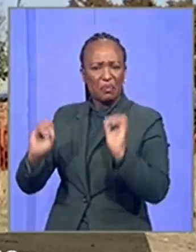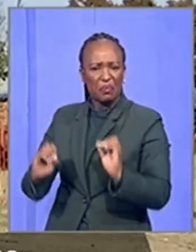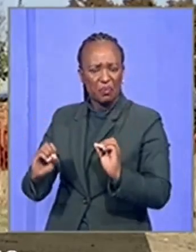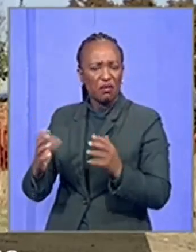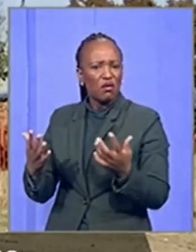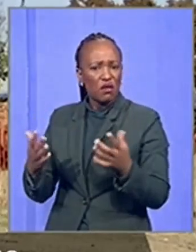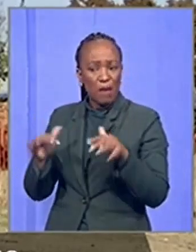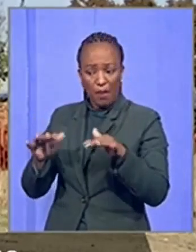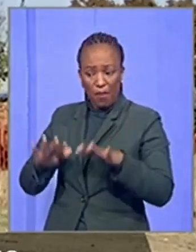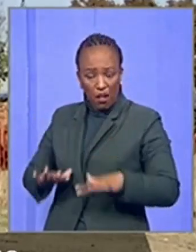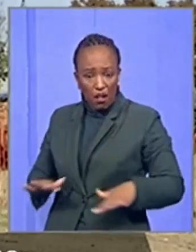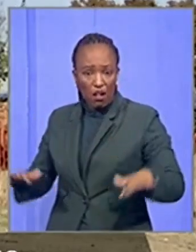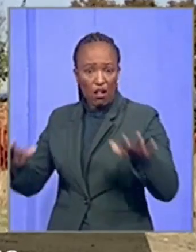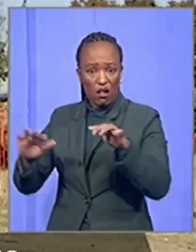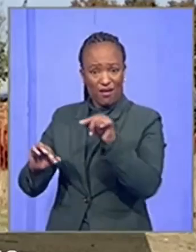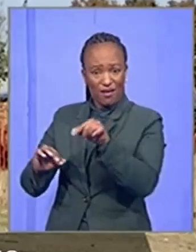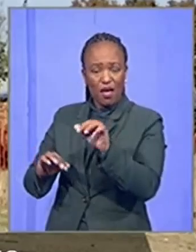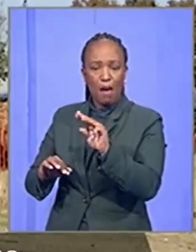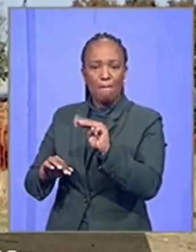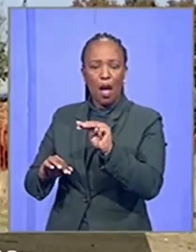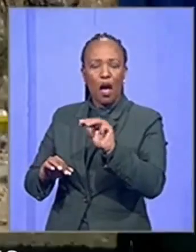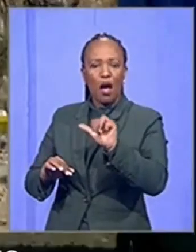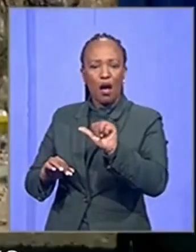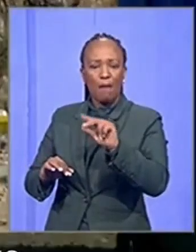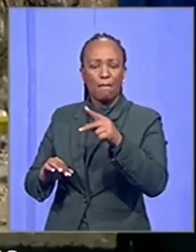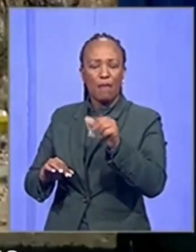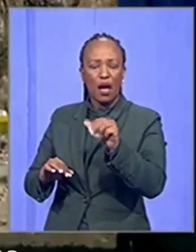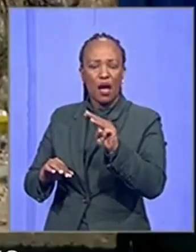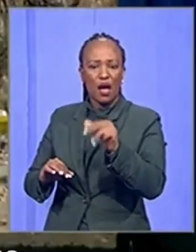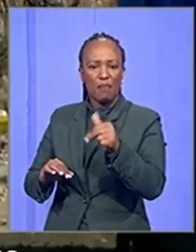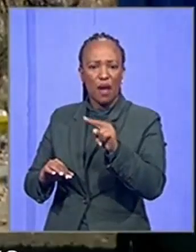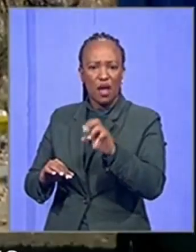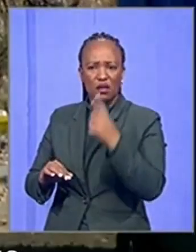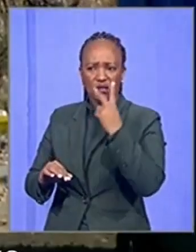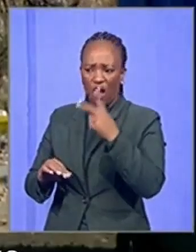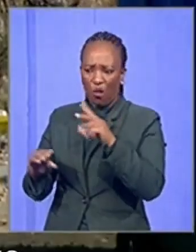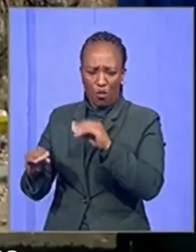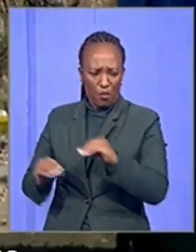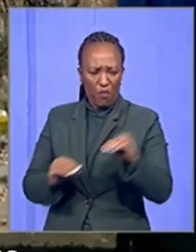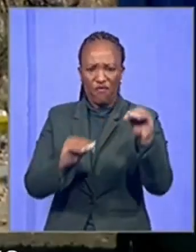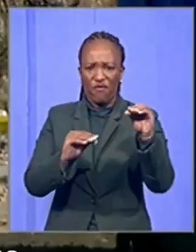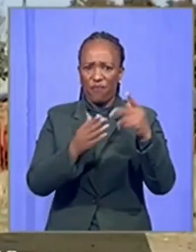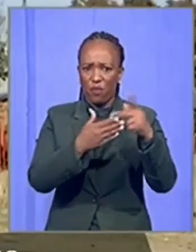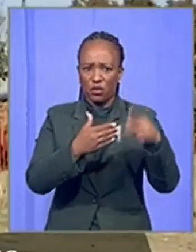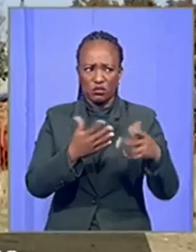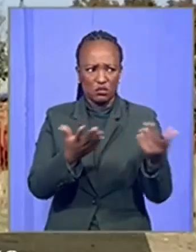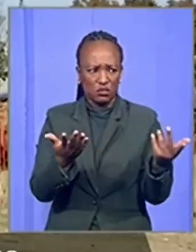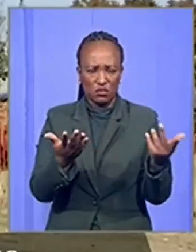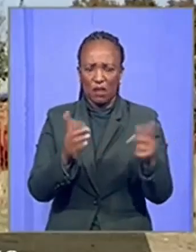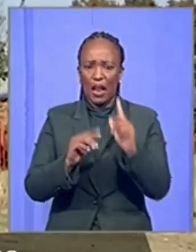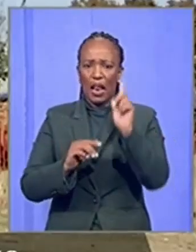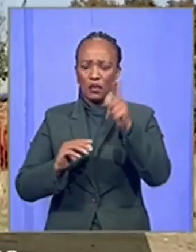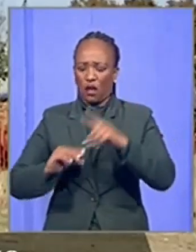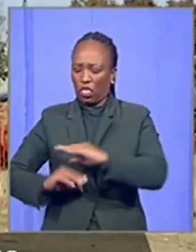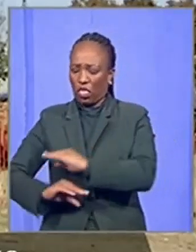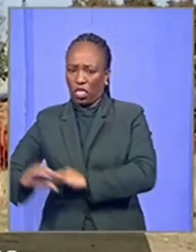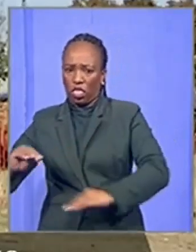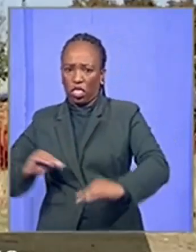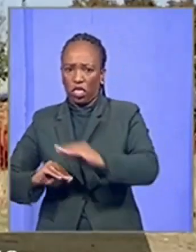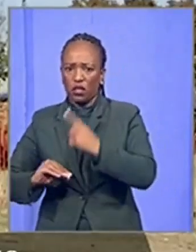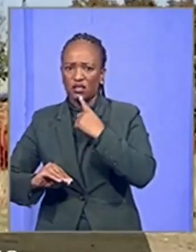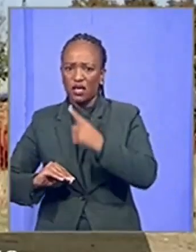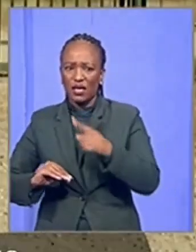Mamahabane monana ba bona e le hore e tswile ile Virginia empa dipuo se di hlaha dire ke ya